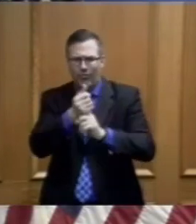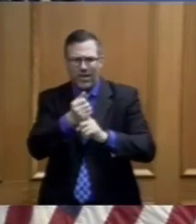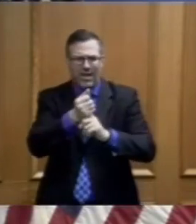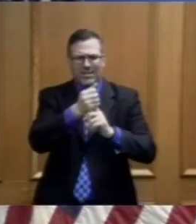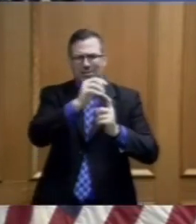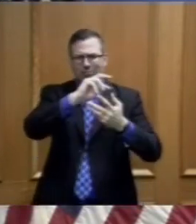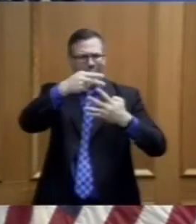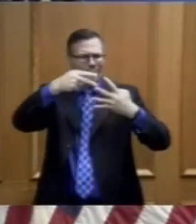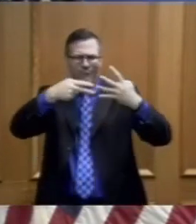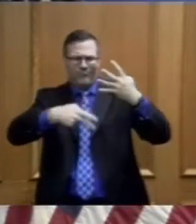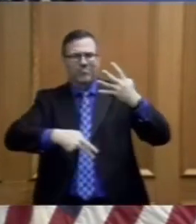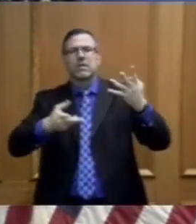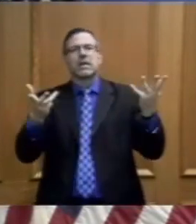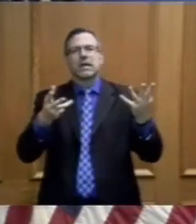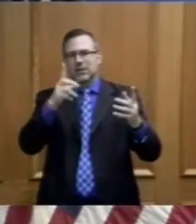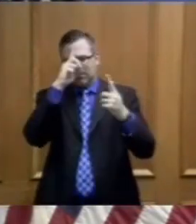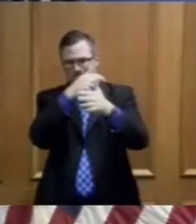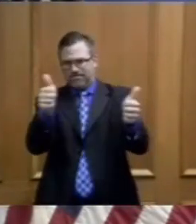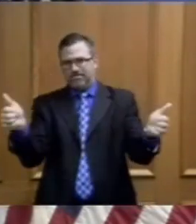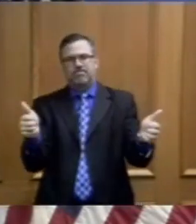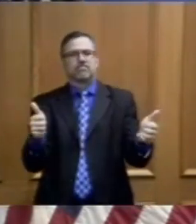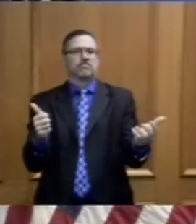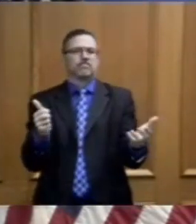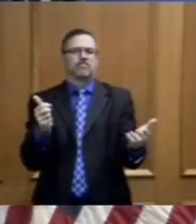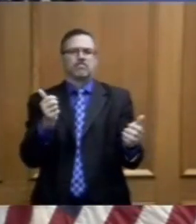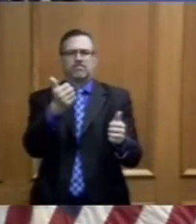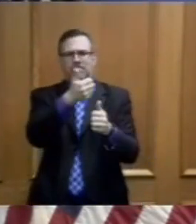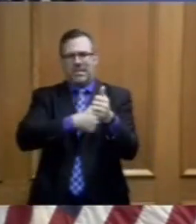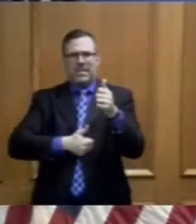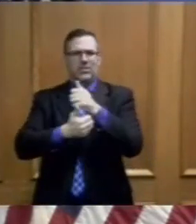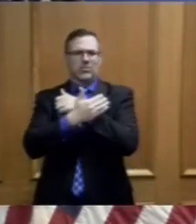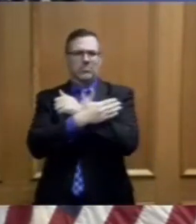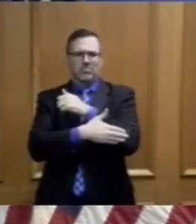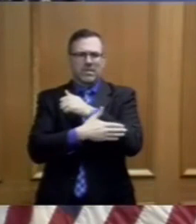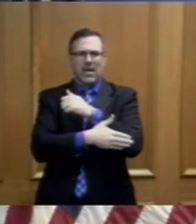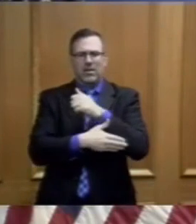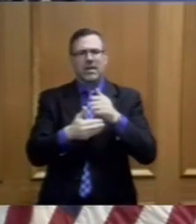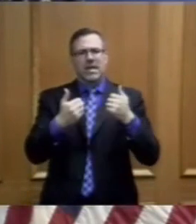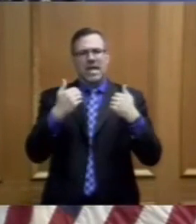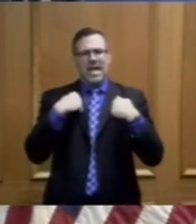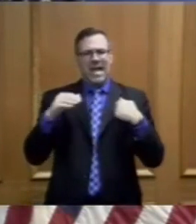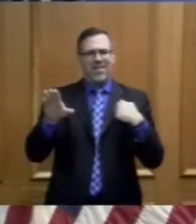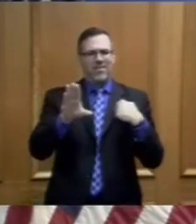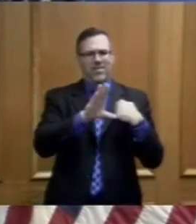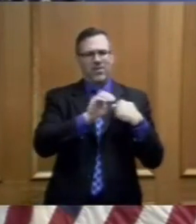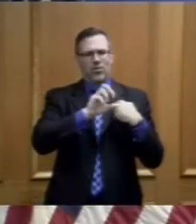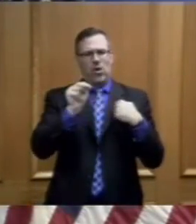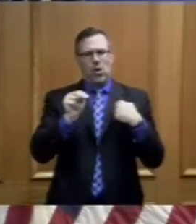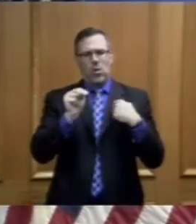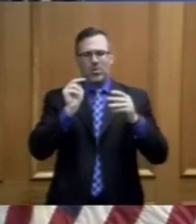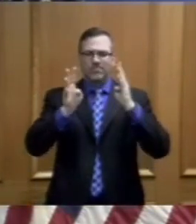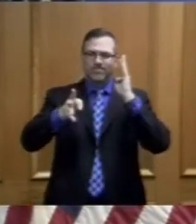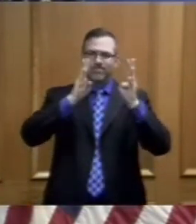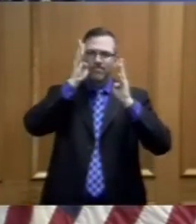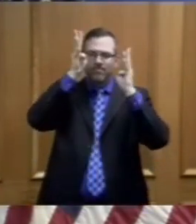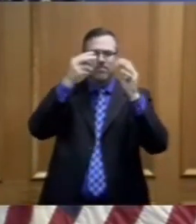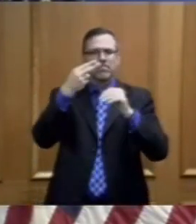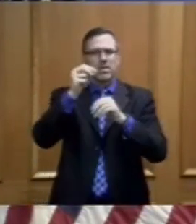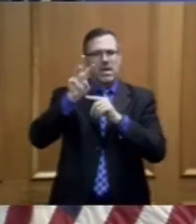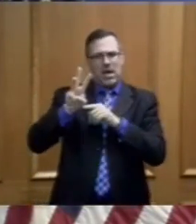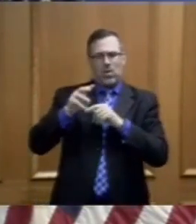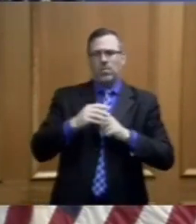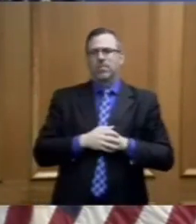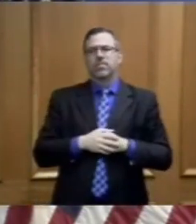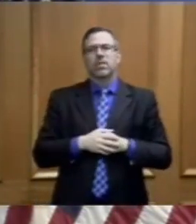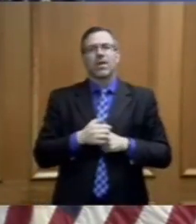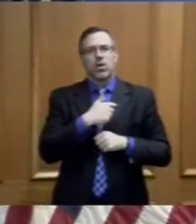Different enforcement teams are available for different areas. So we gave them guidance on how we believe that this,